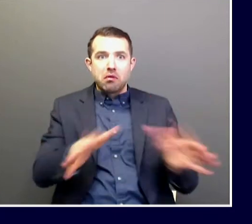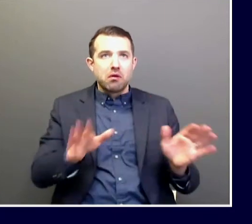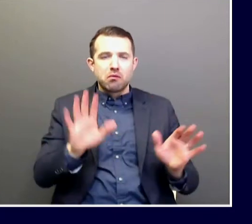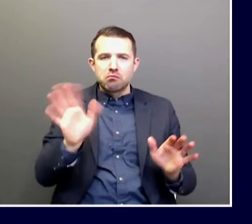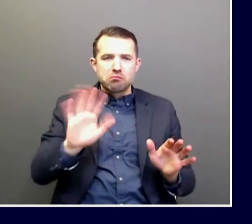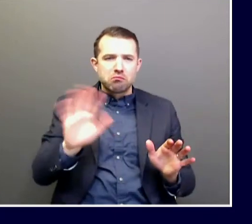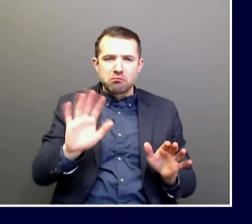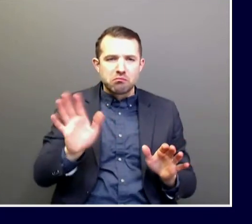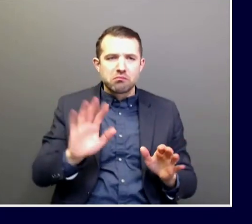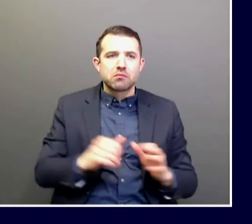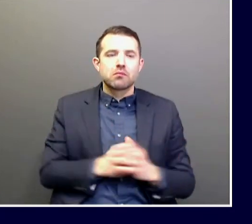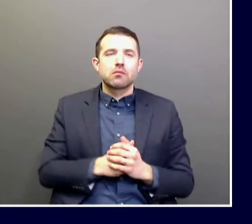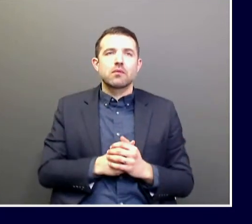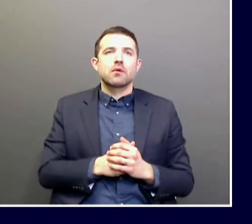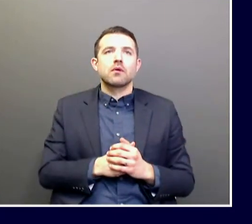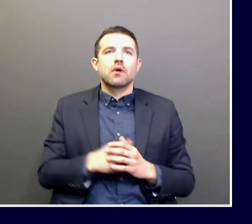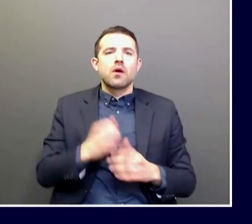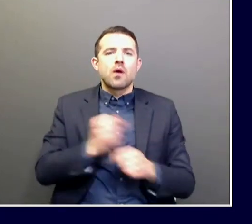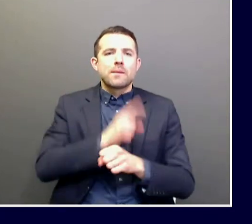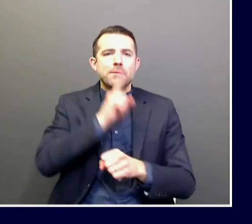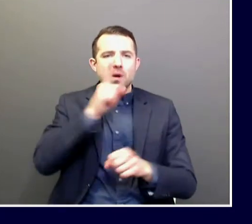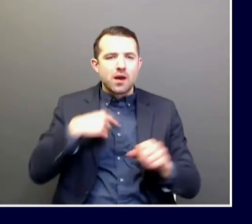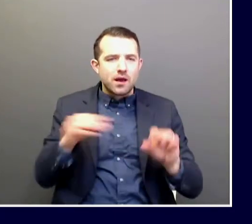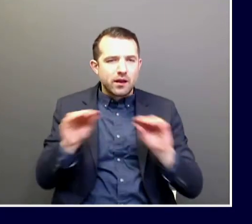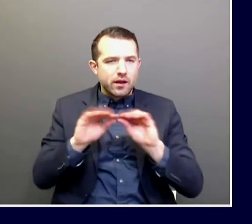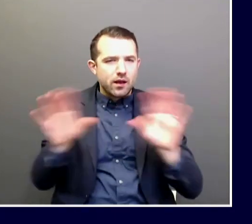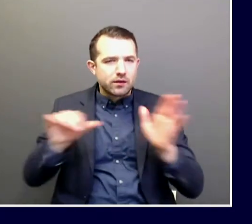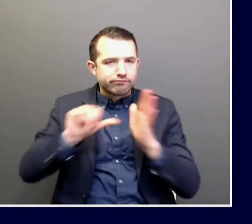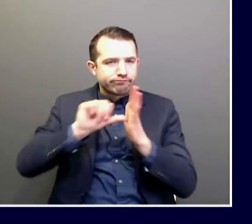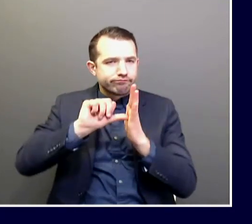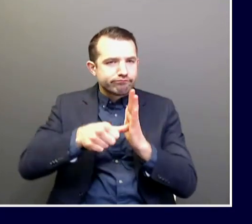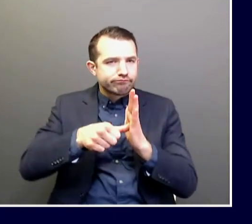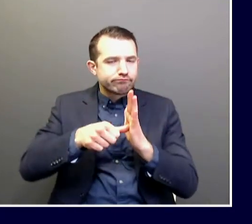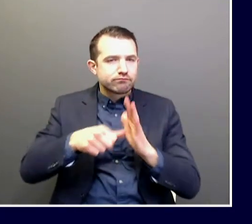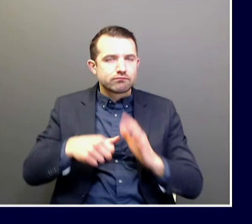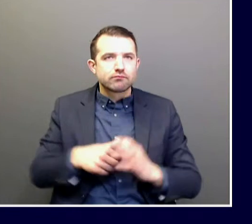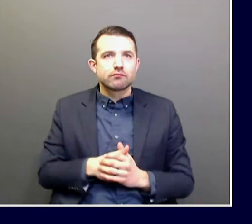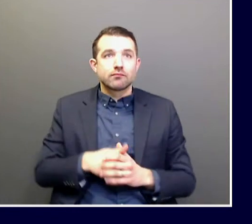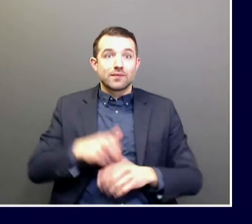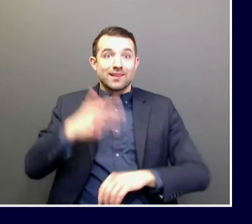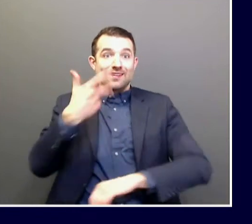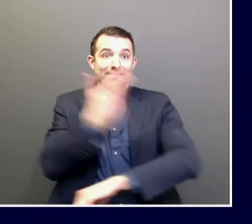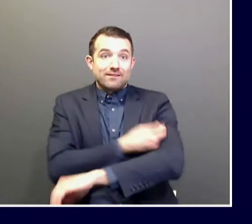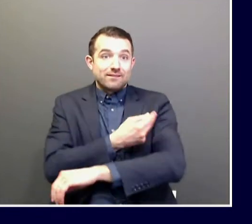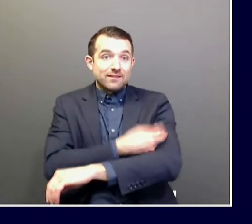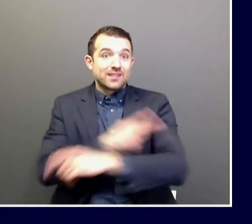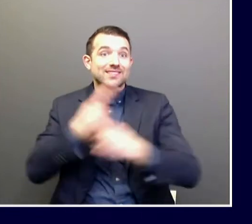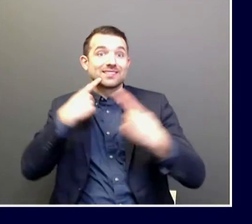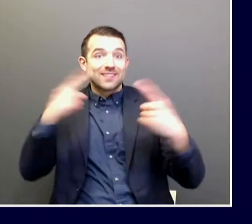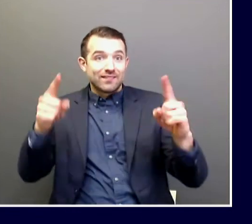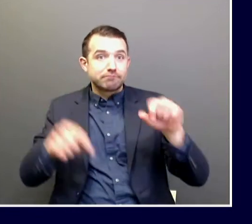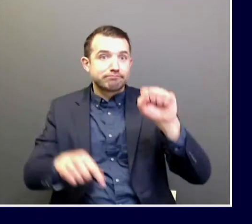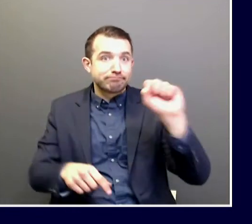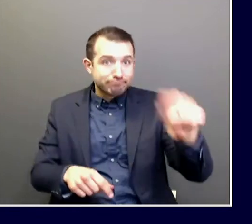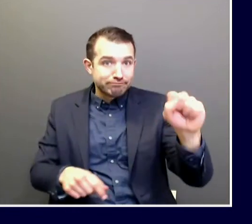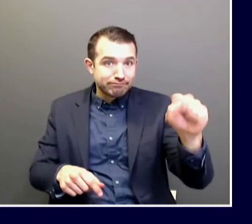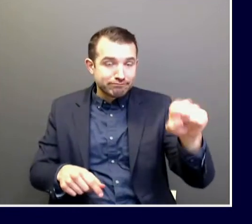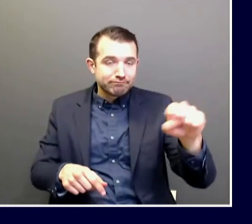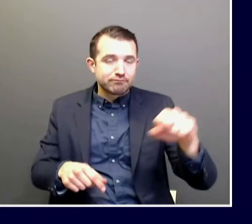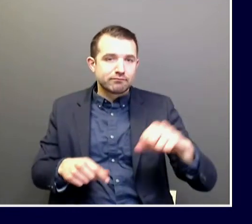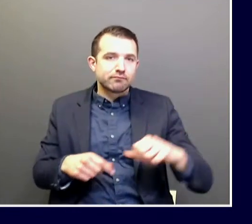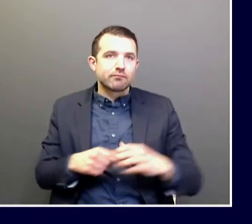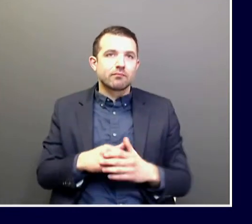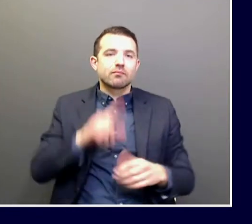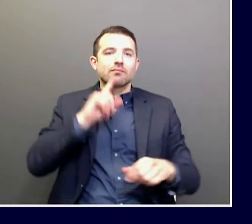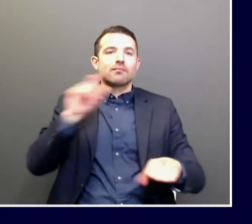that. But for those who are watching and listening, the vaccines still remain remarkably